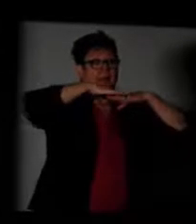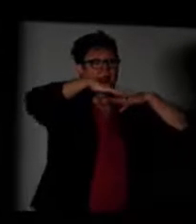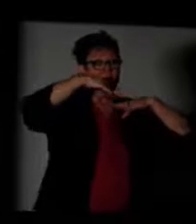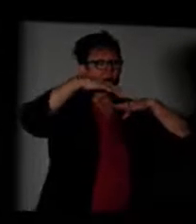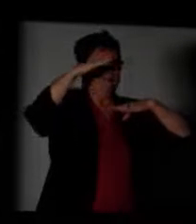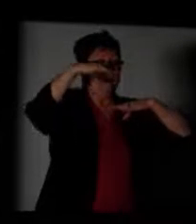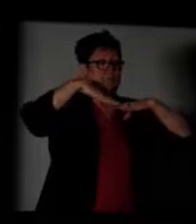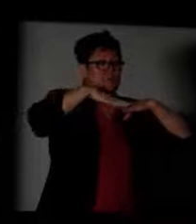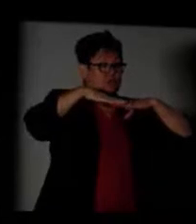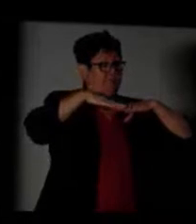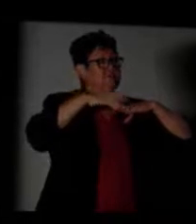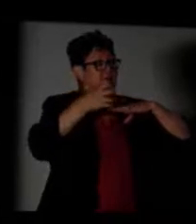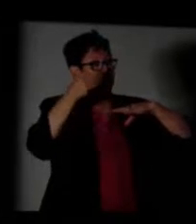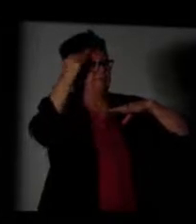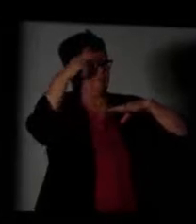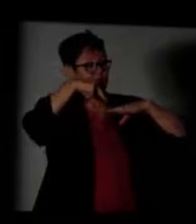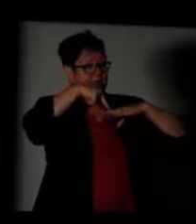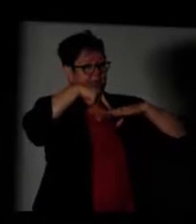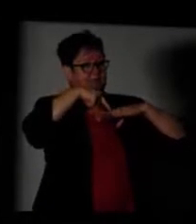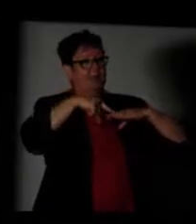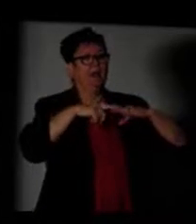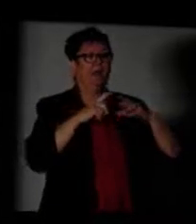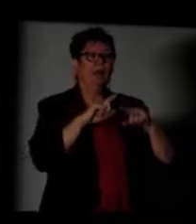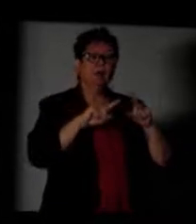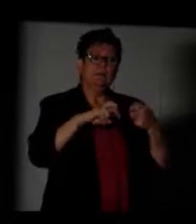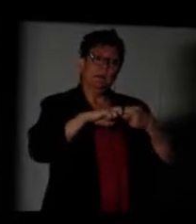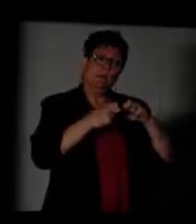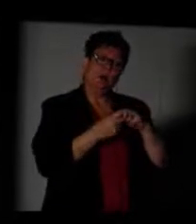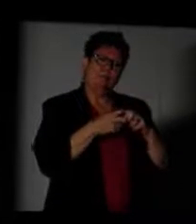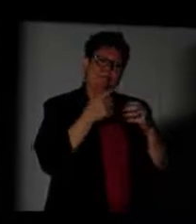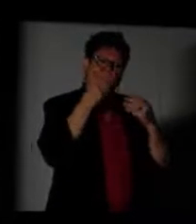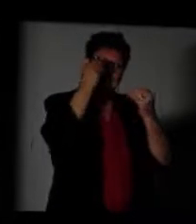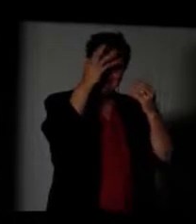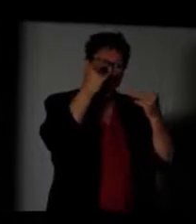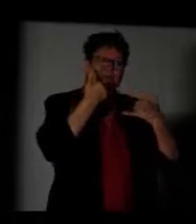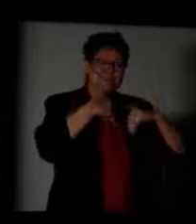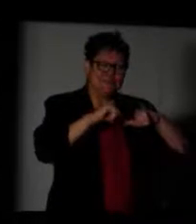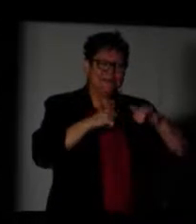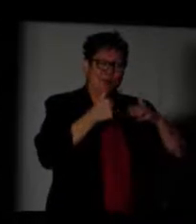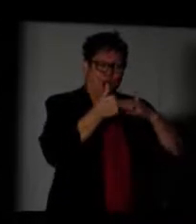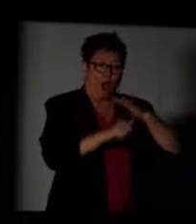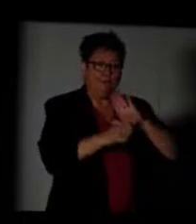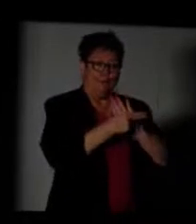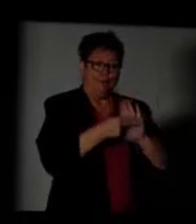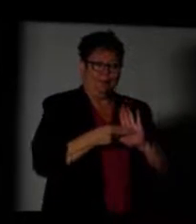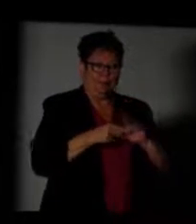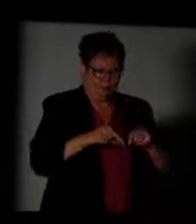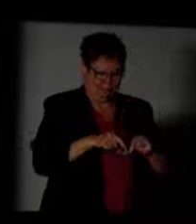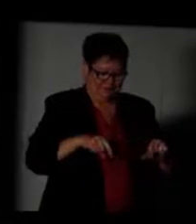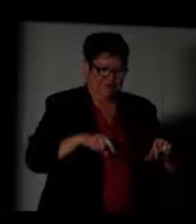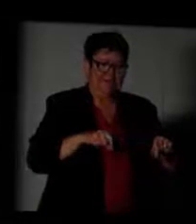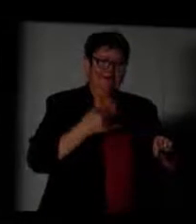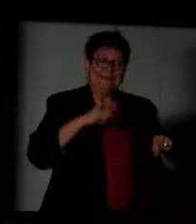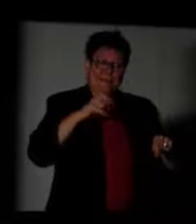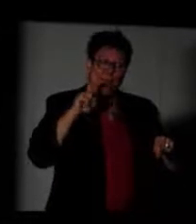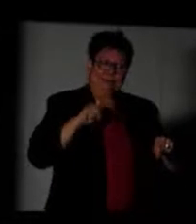The problem with these is all the information about that specimen is on labels underneath it, so you need to get at those